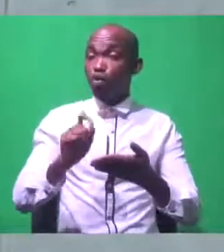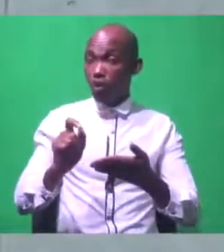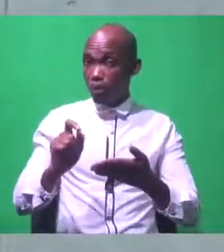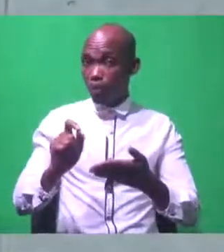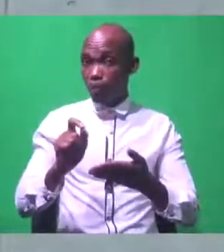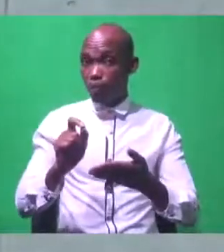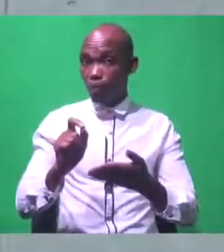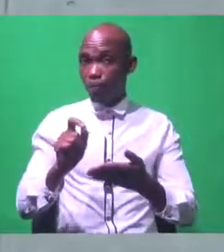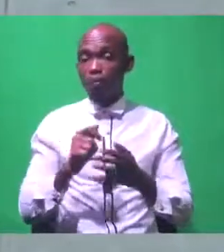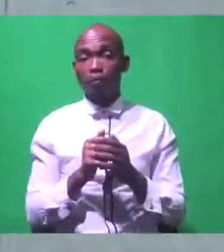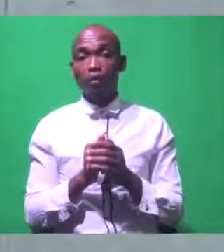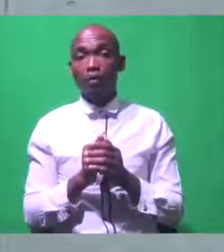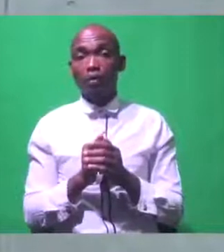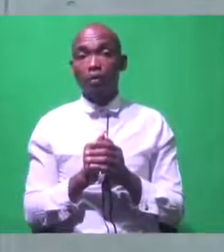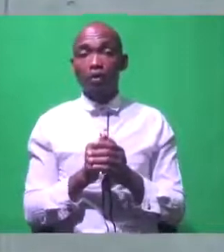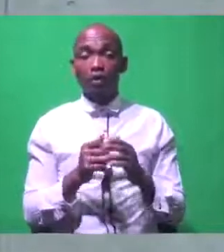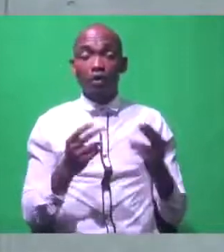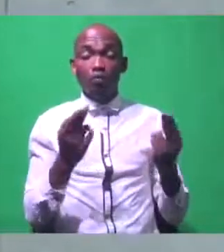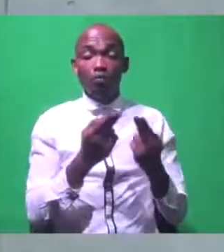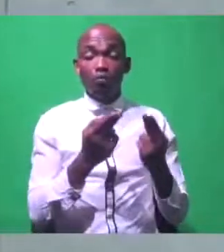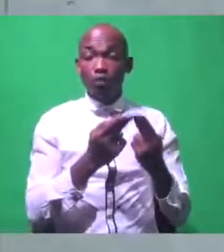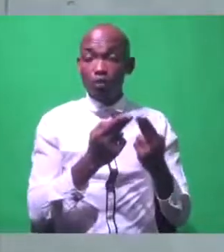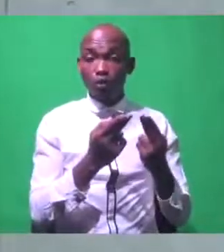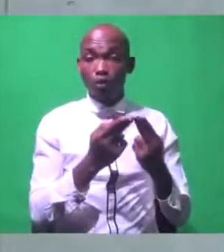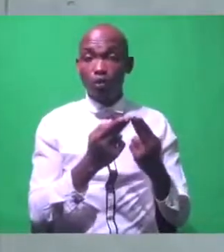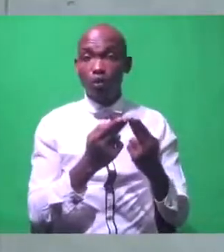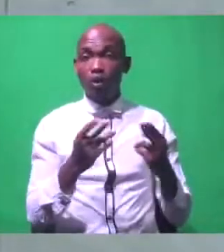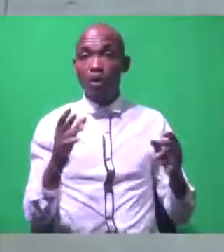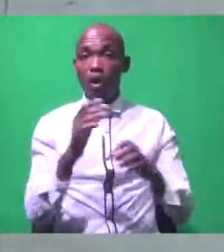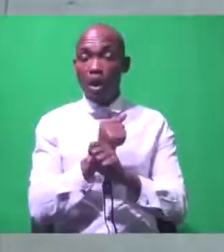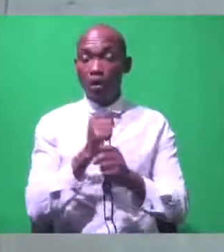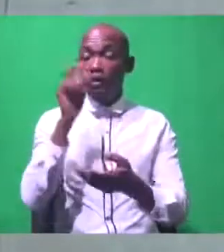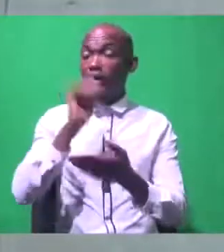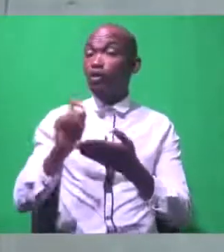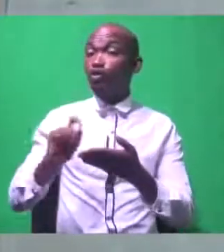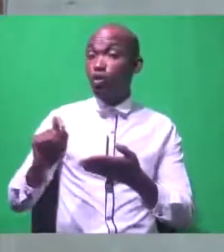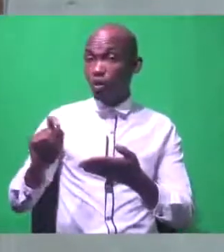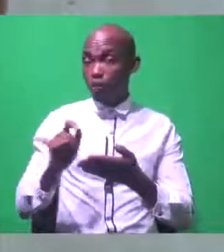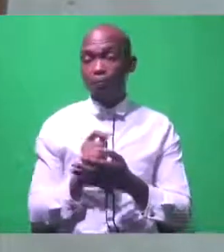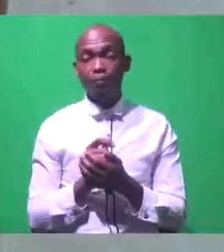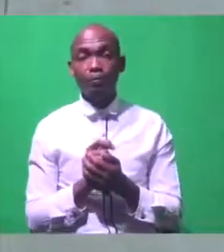Africans also had their schools,